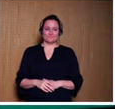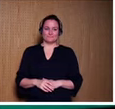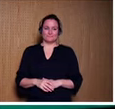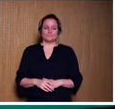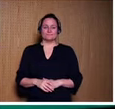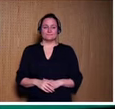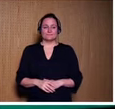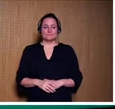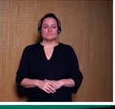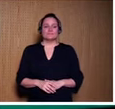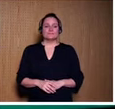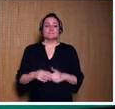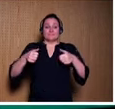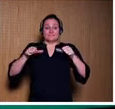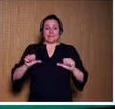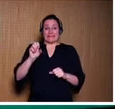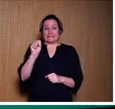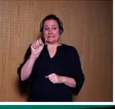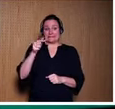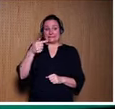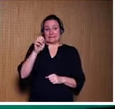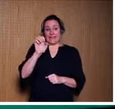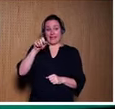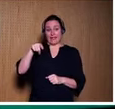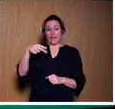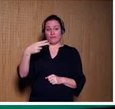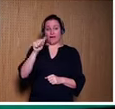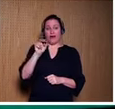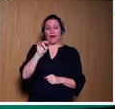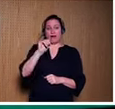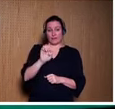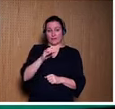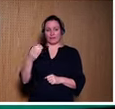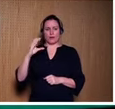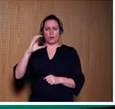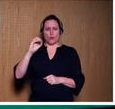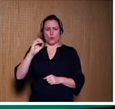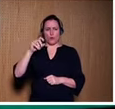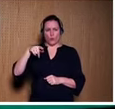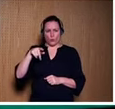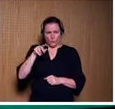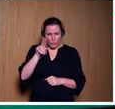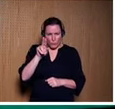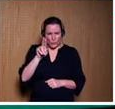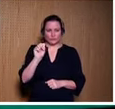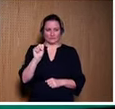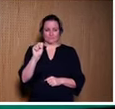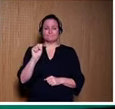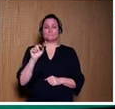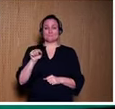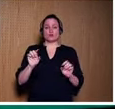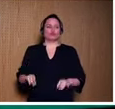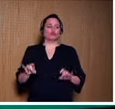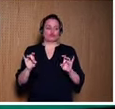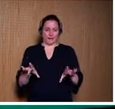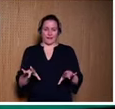Ambassador Stephanie Coppers-Campbell is the ambassador for gender equality of Australia. She